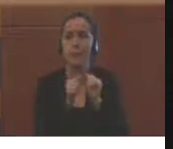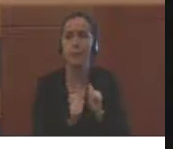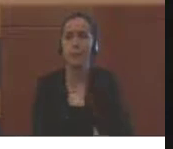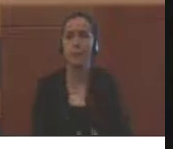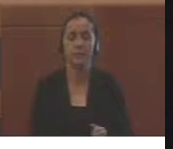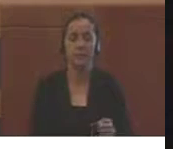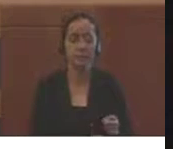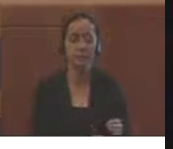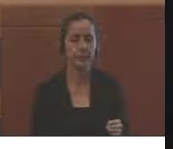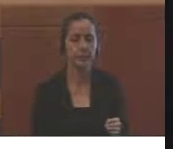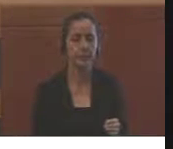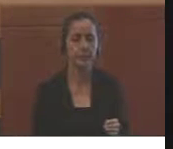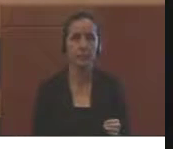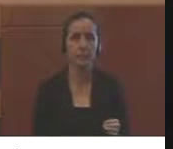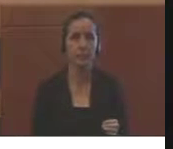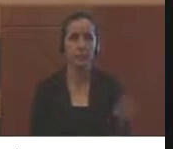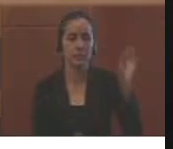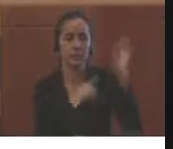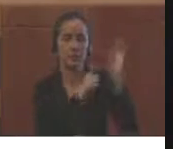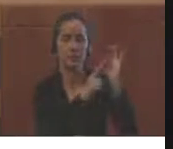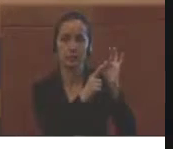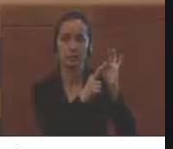of operations in the event of a disaster.